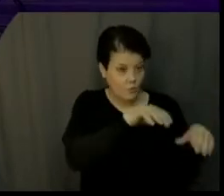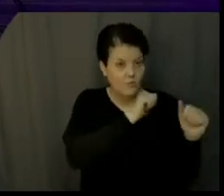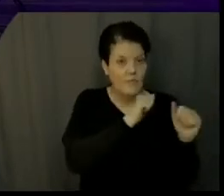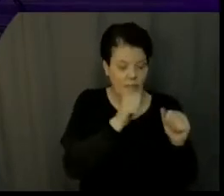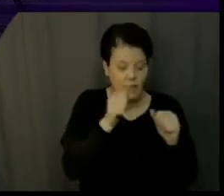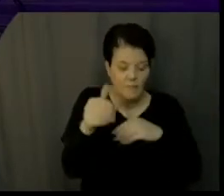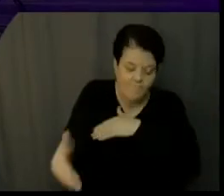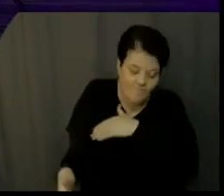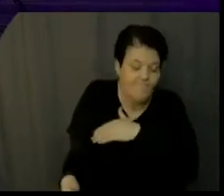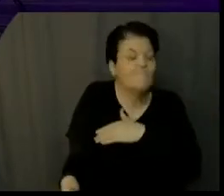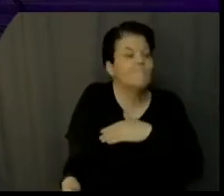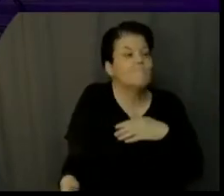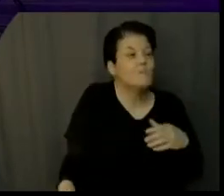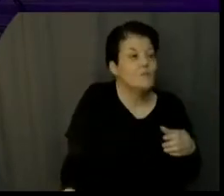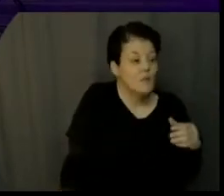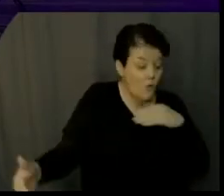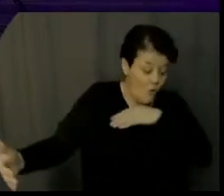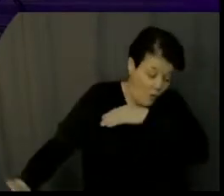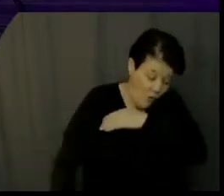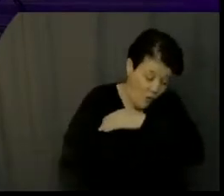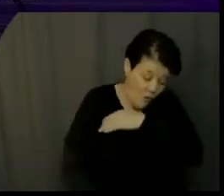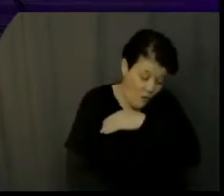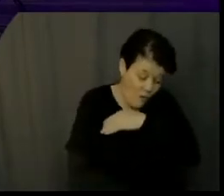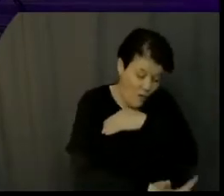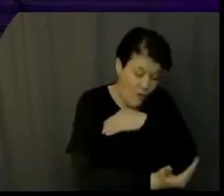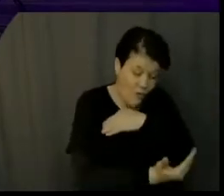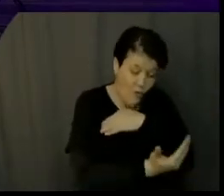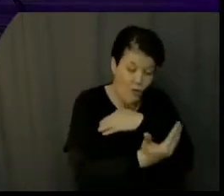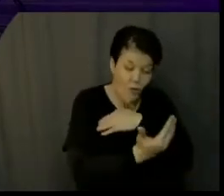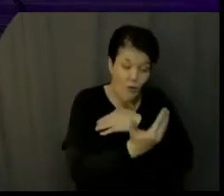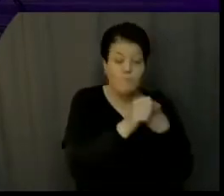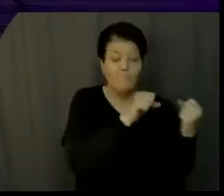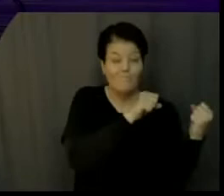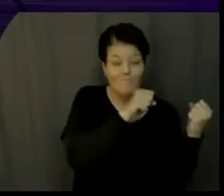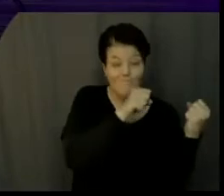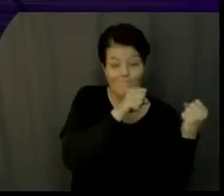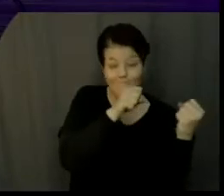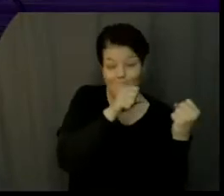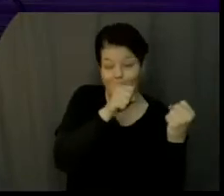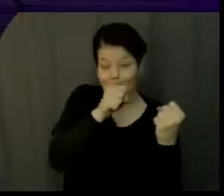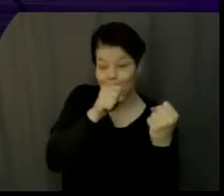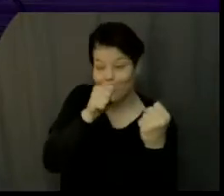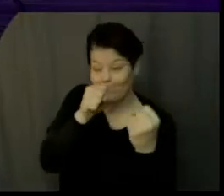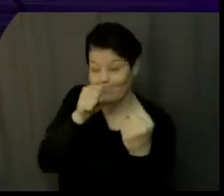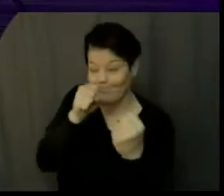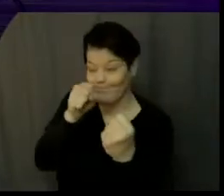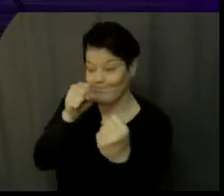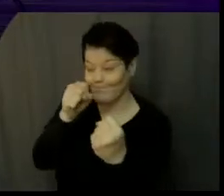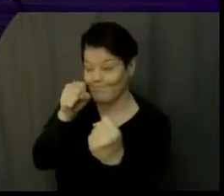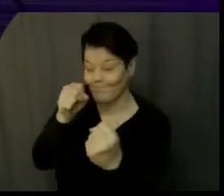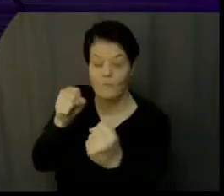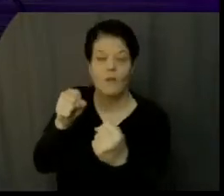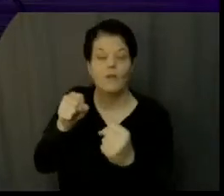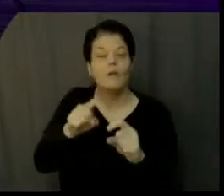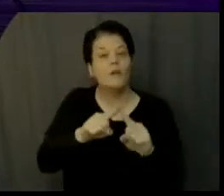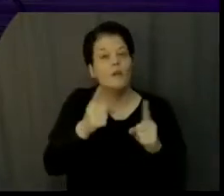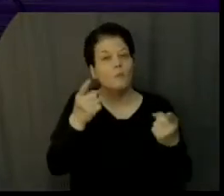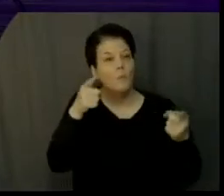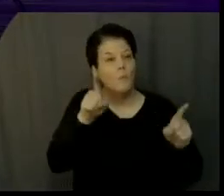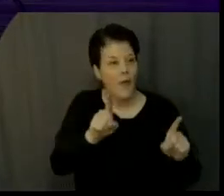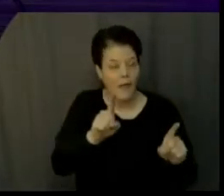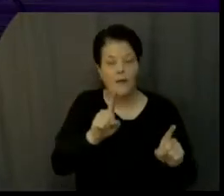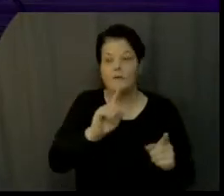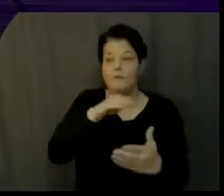Kansas City to Happy Valley. And we get there about, it turned out the game got bumped. So it was supposed to be